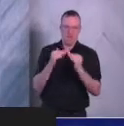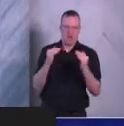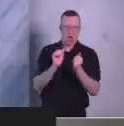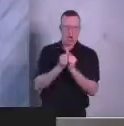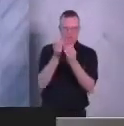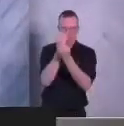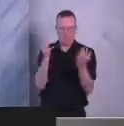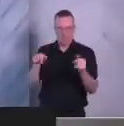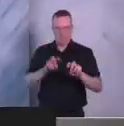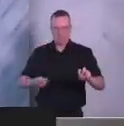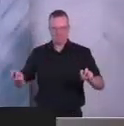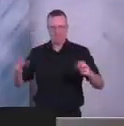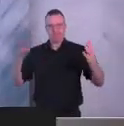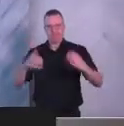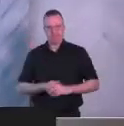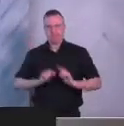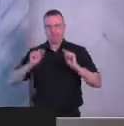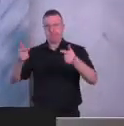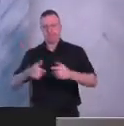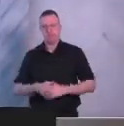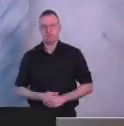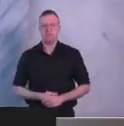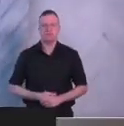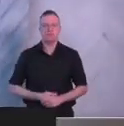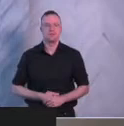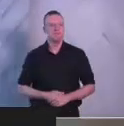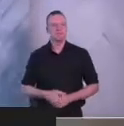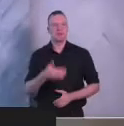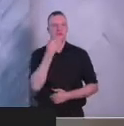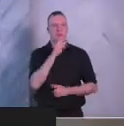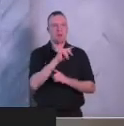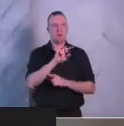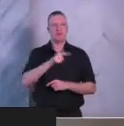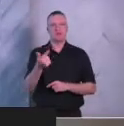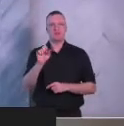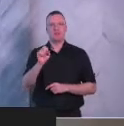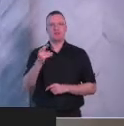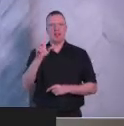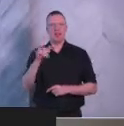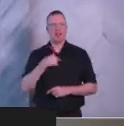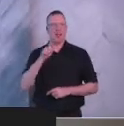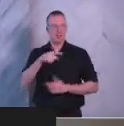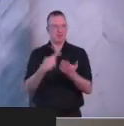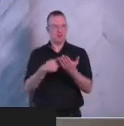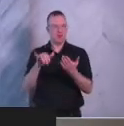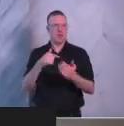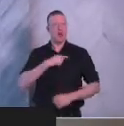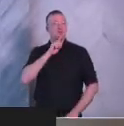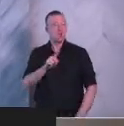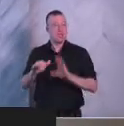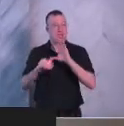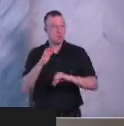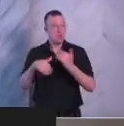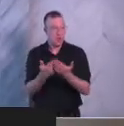So I'll pass it along. Thank you very much, Mark. Shelley? I need to address it. I'm sure the email